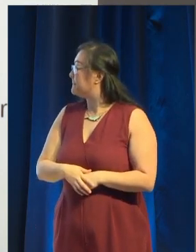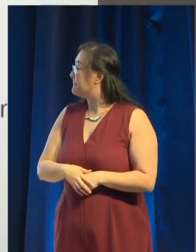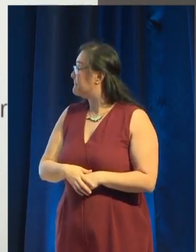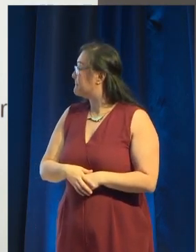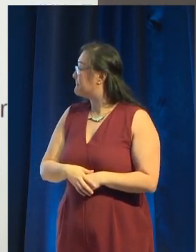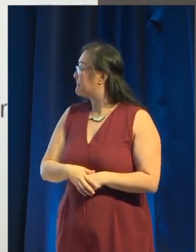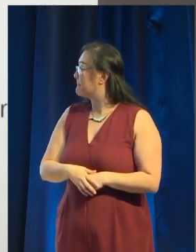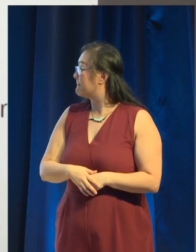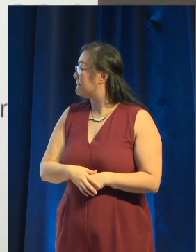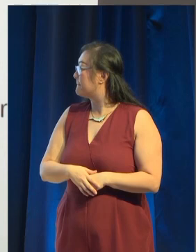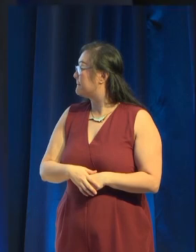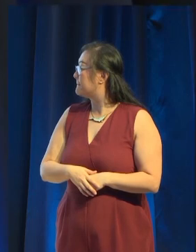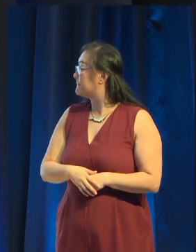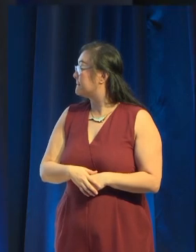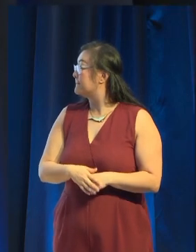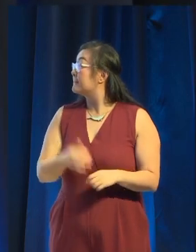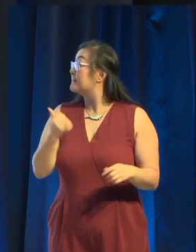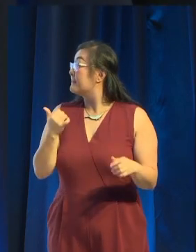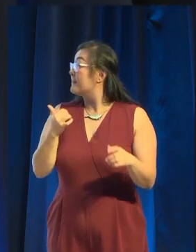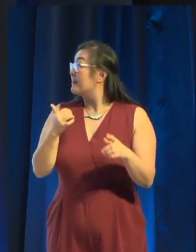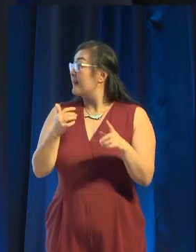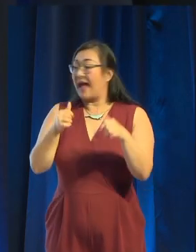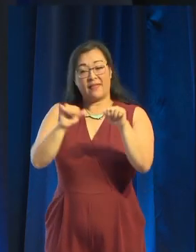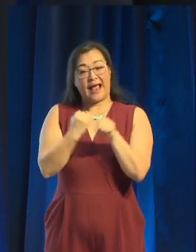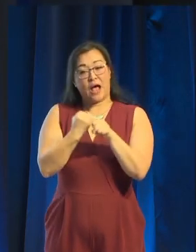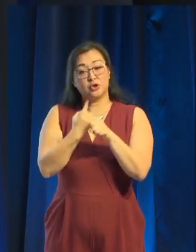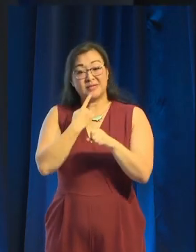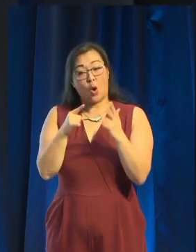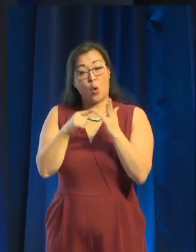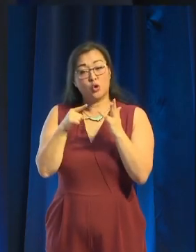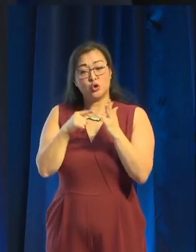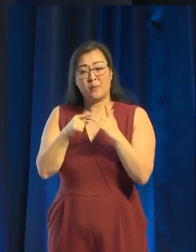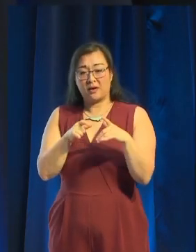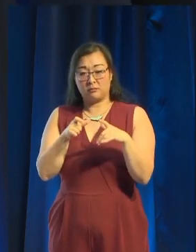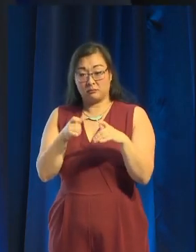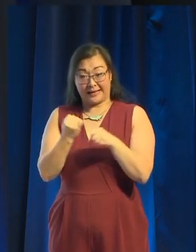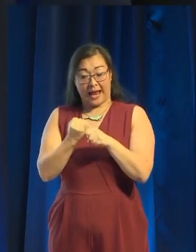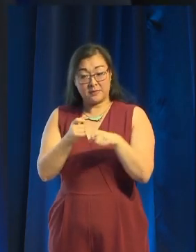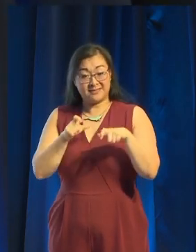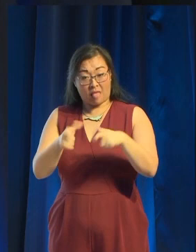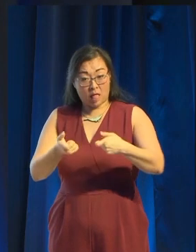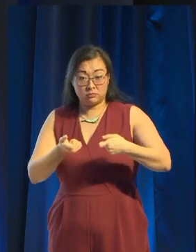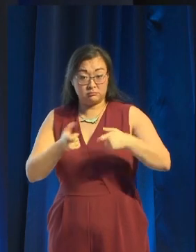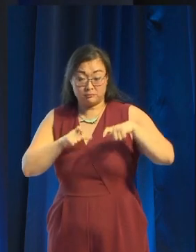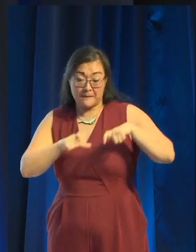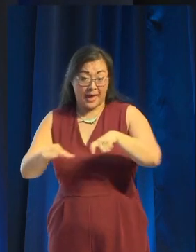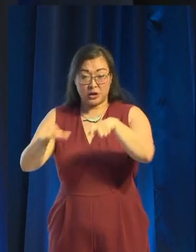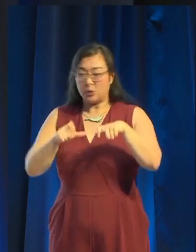gender ideals and tend to train women as consumers in capitalist